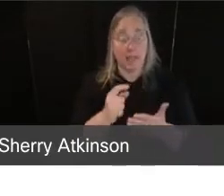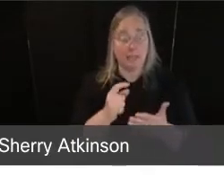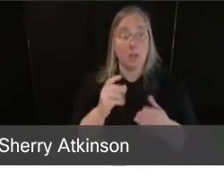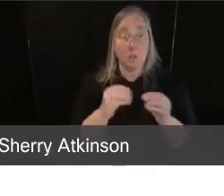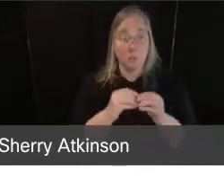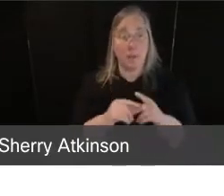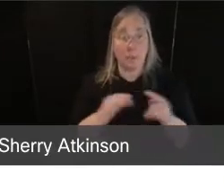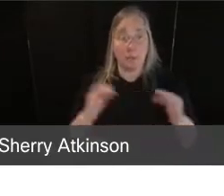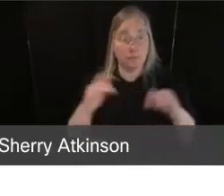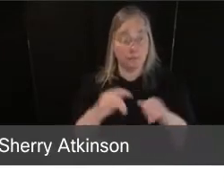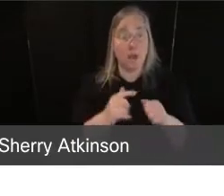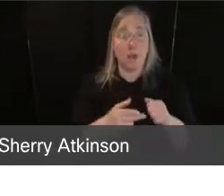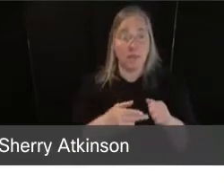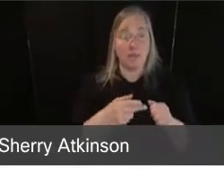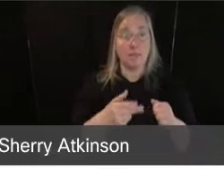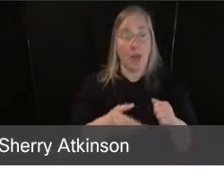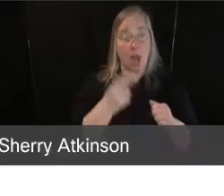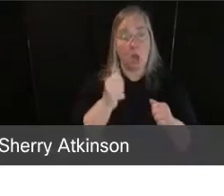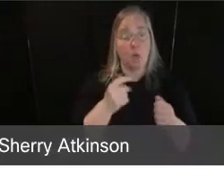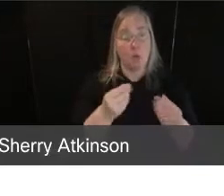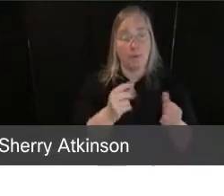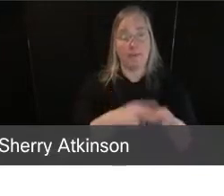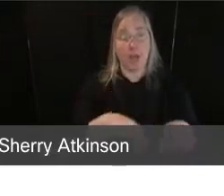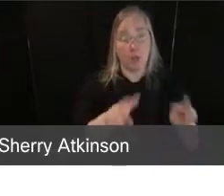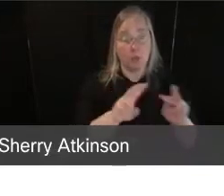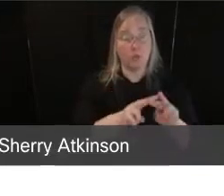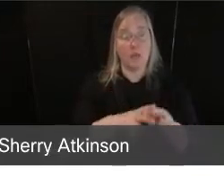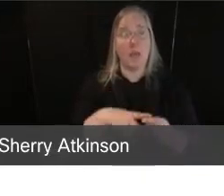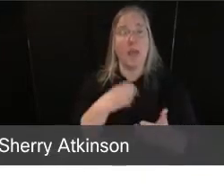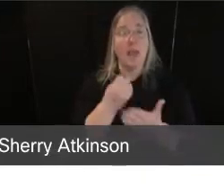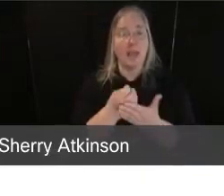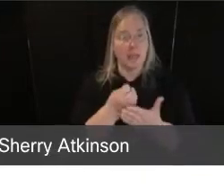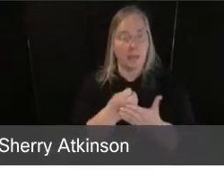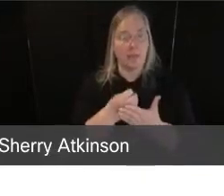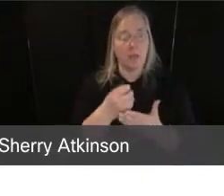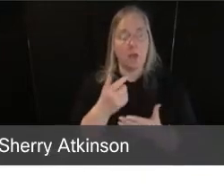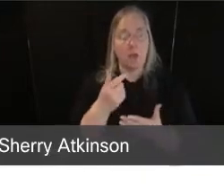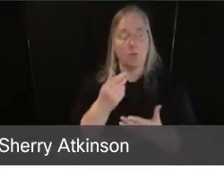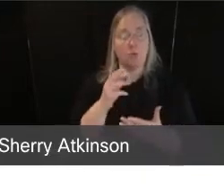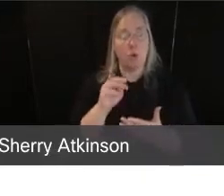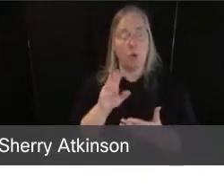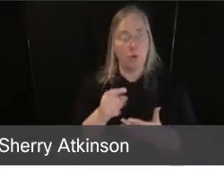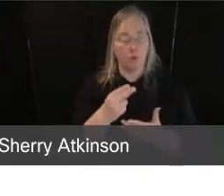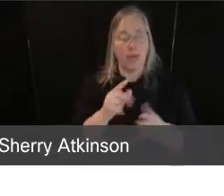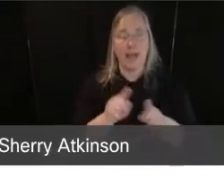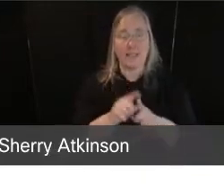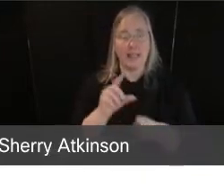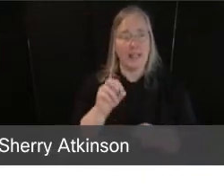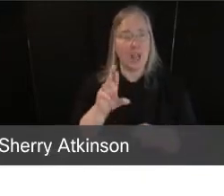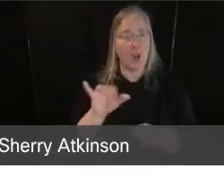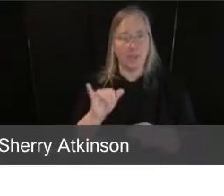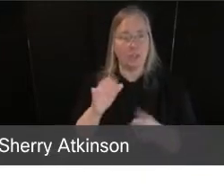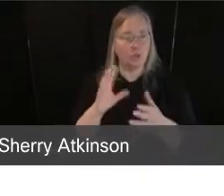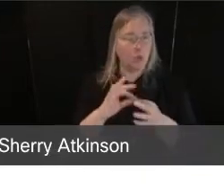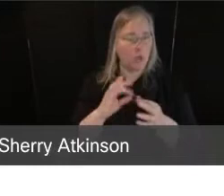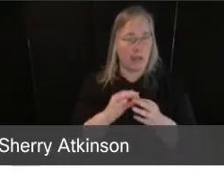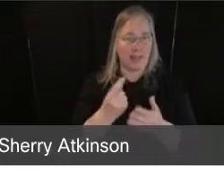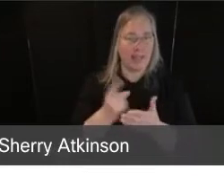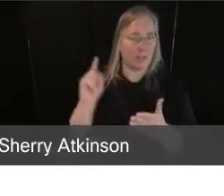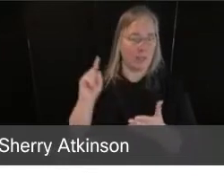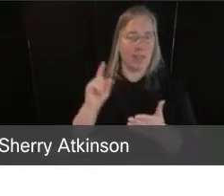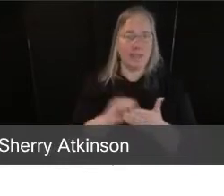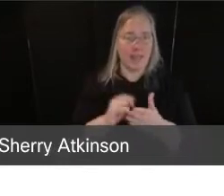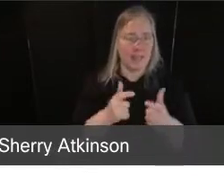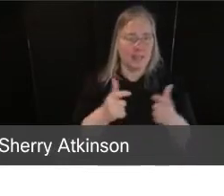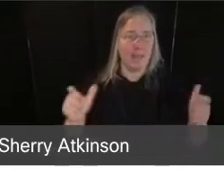there is, the higher the taxes. The economic growth, as Larry talked about in last week's presentation, that expands our commercial base.